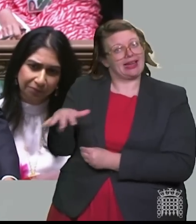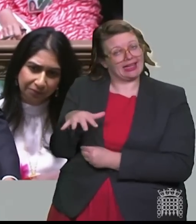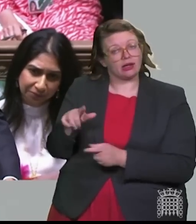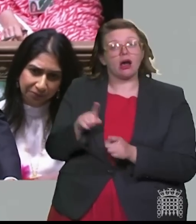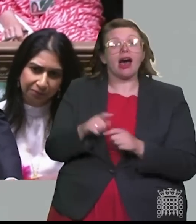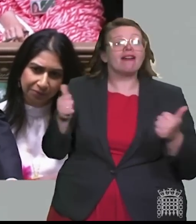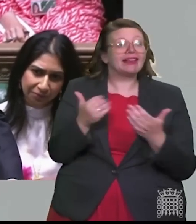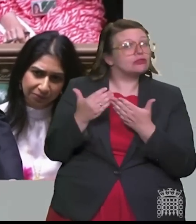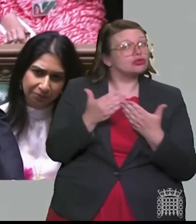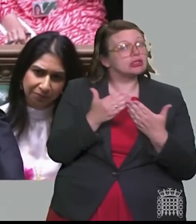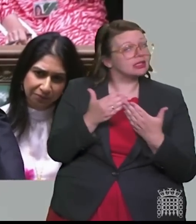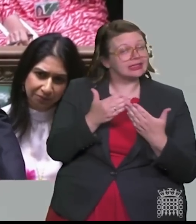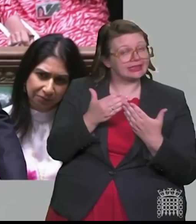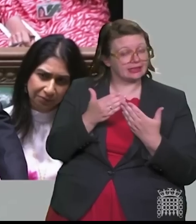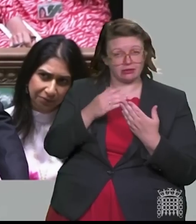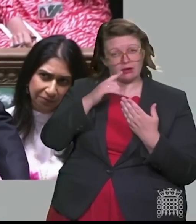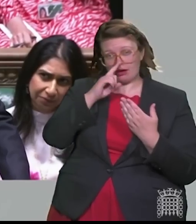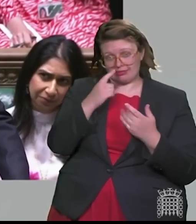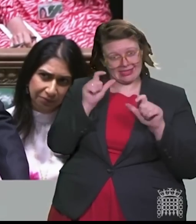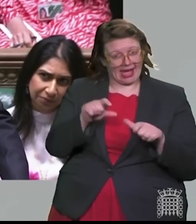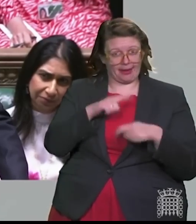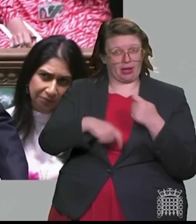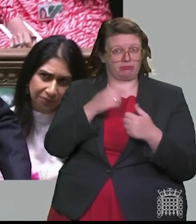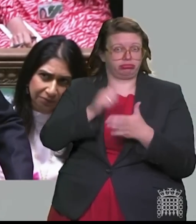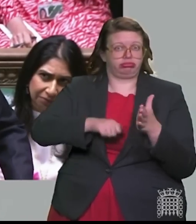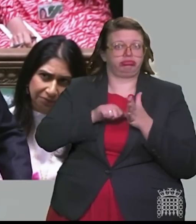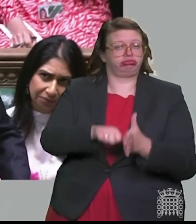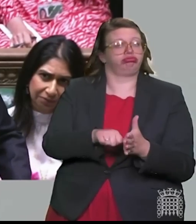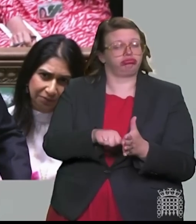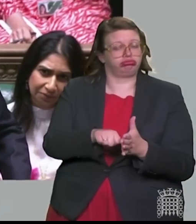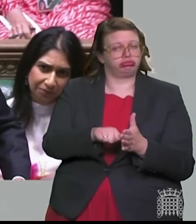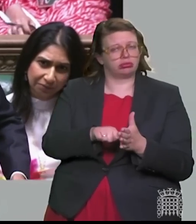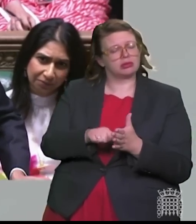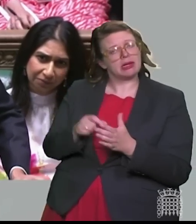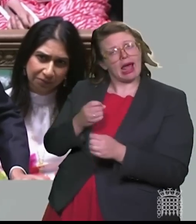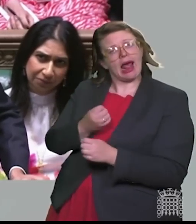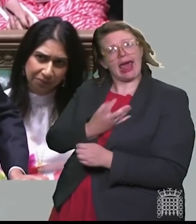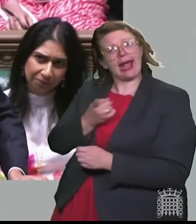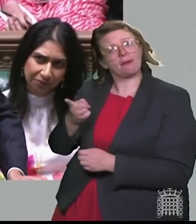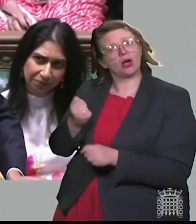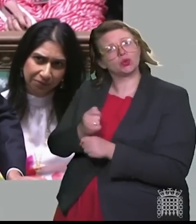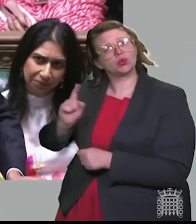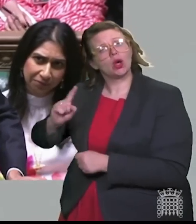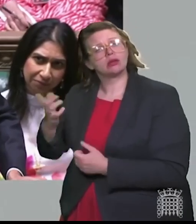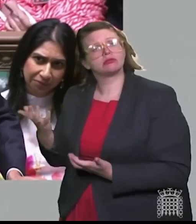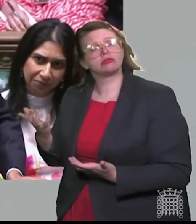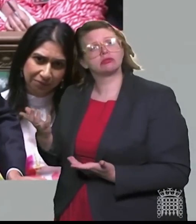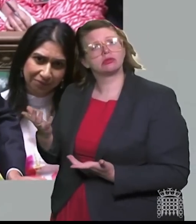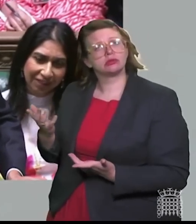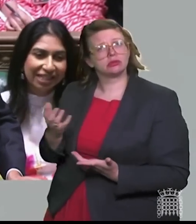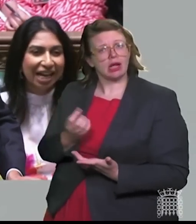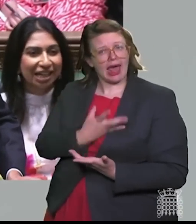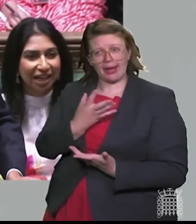work and reviewing maintenance requirements. But what is the honourable gentleman's contribution? There are absolutely